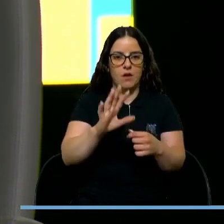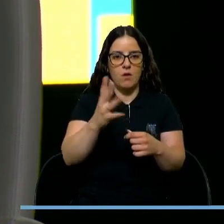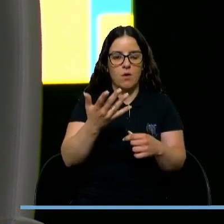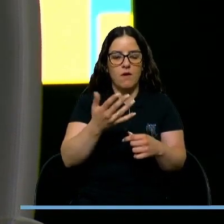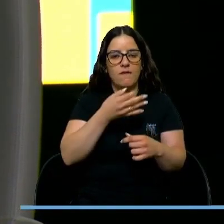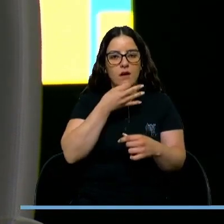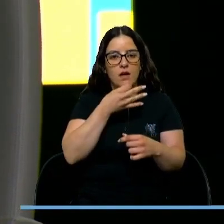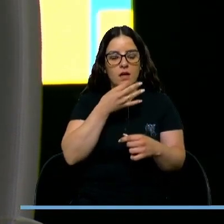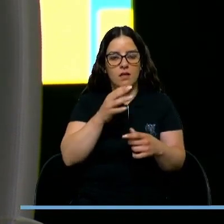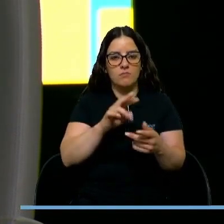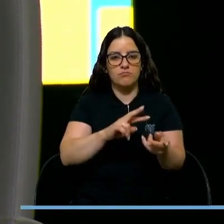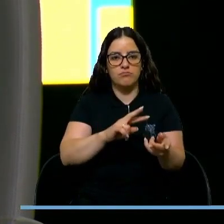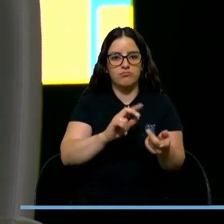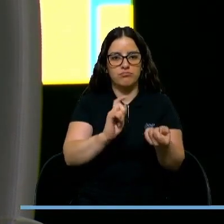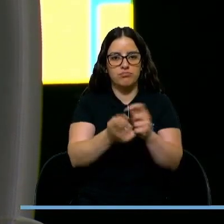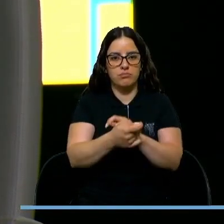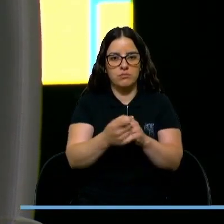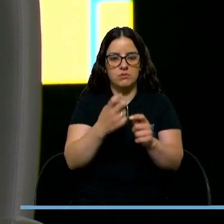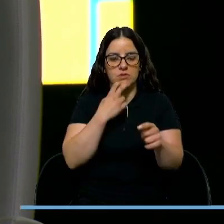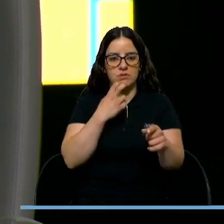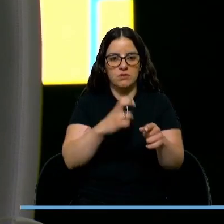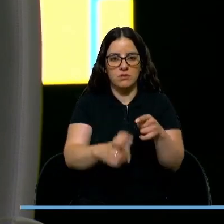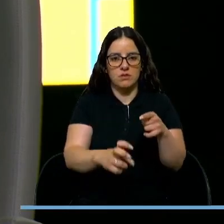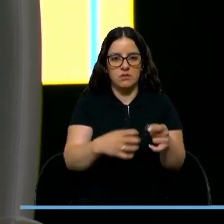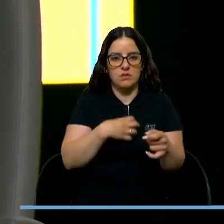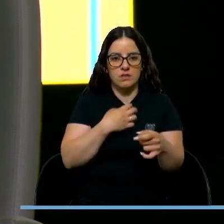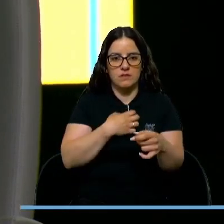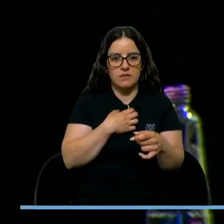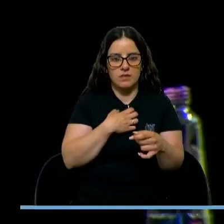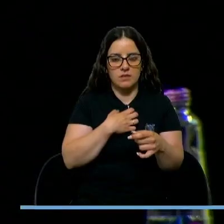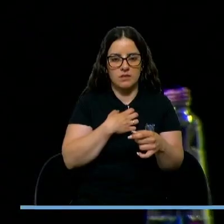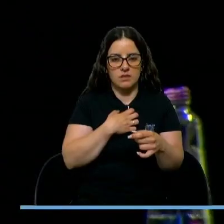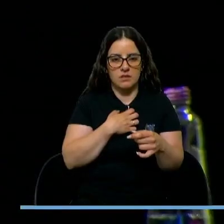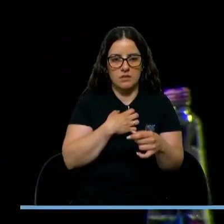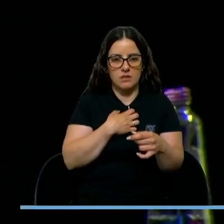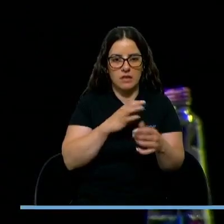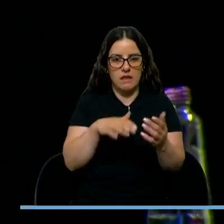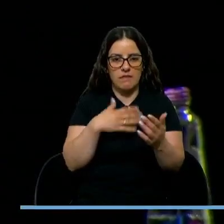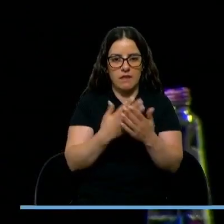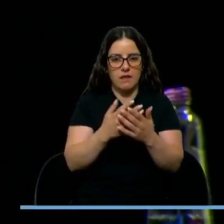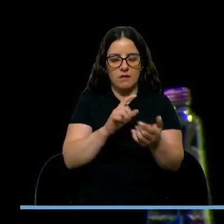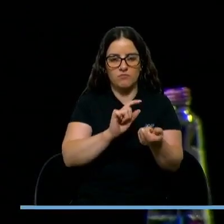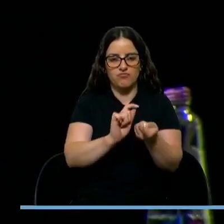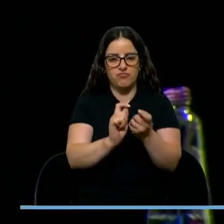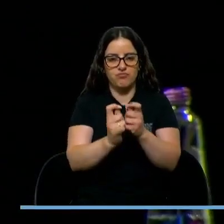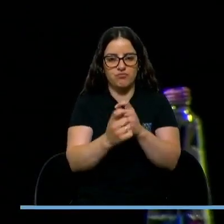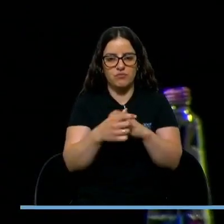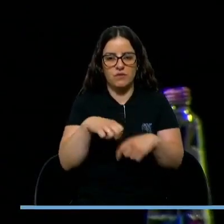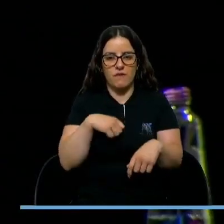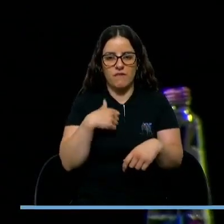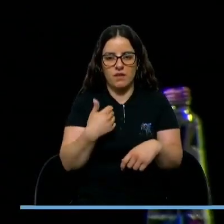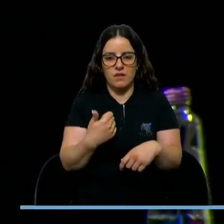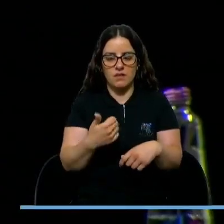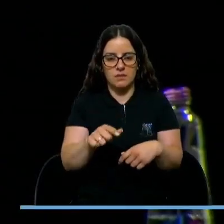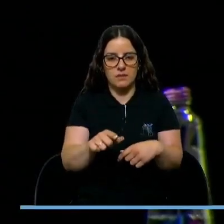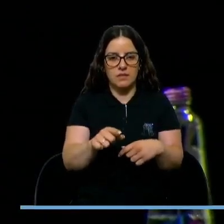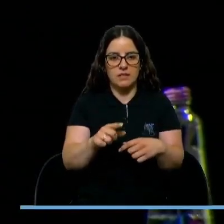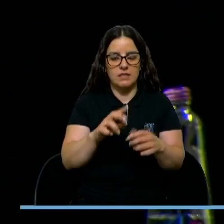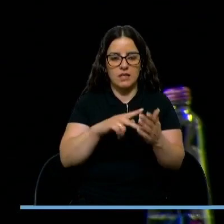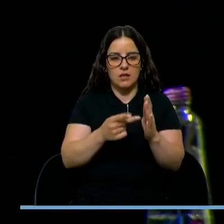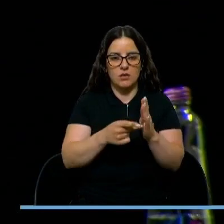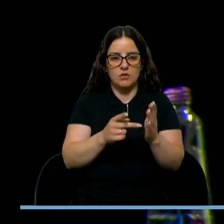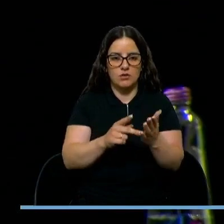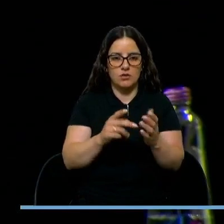about energy transition, it means that so as to become greener with low